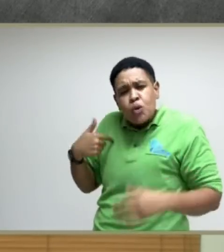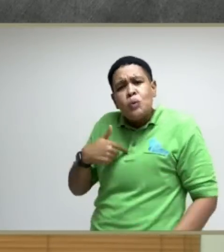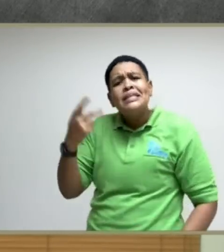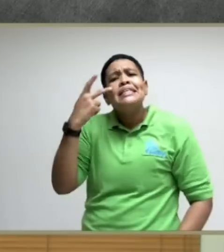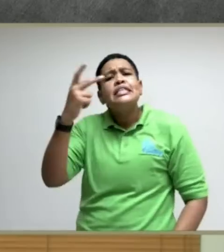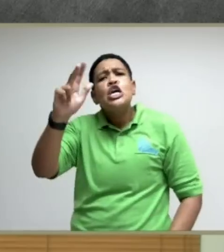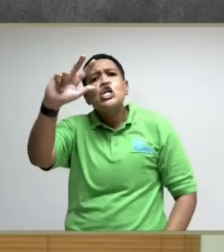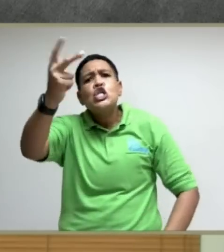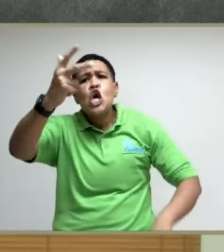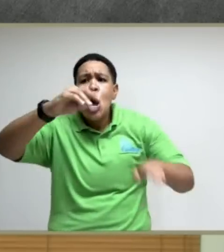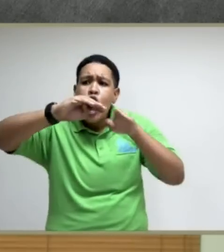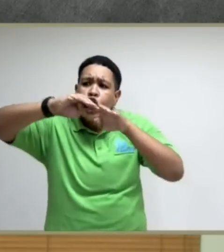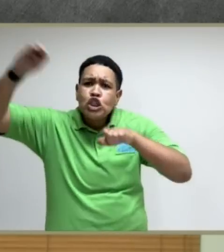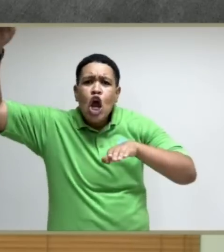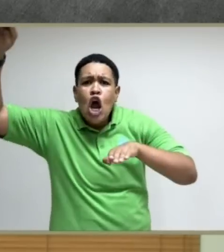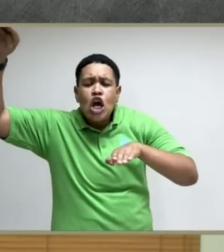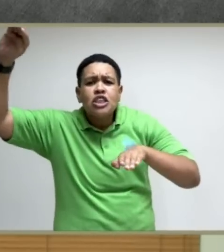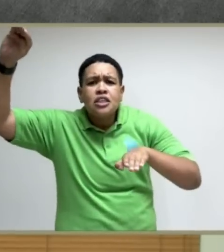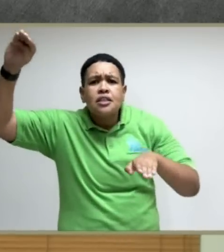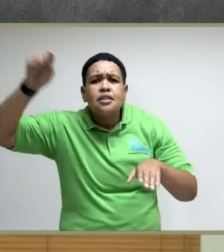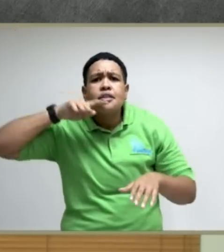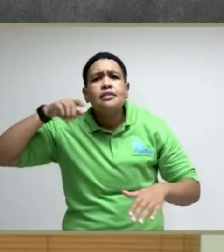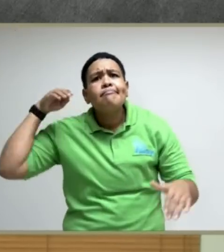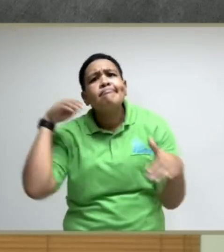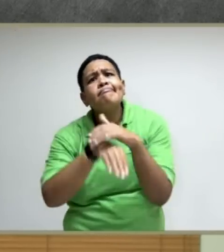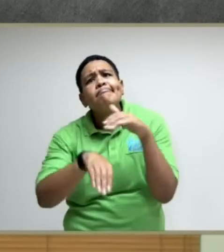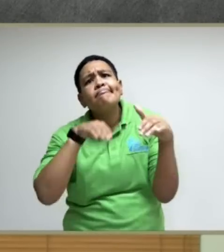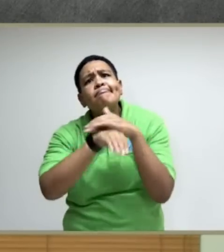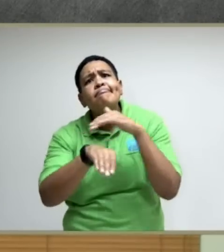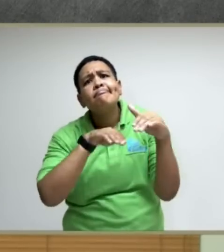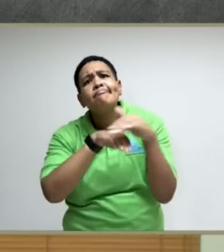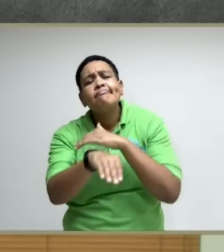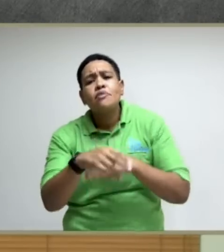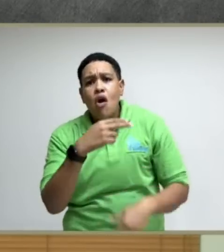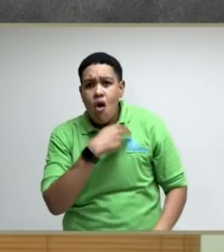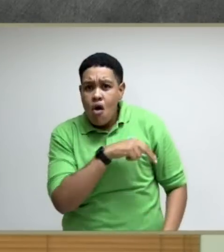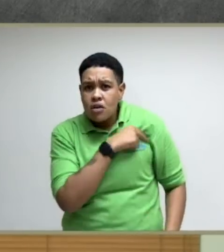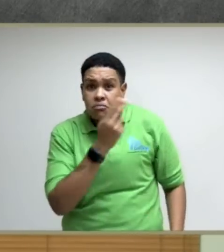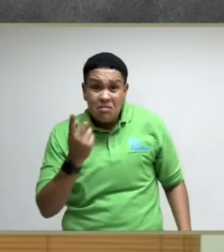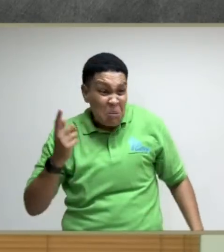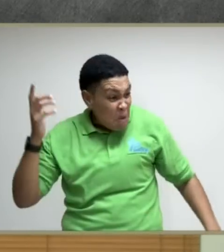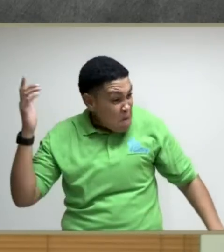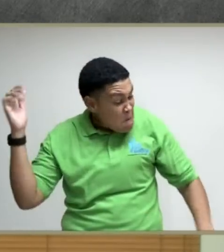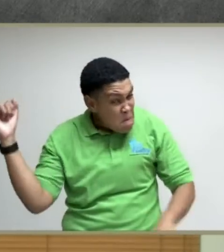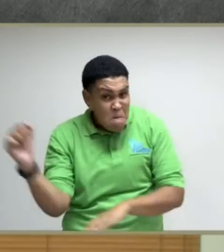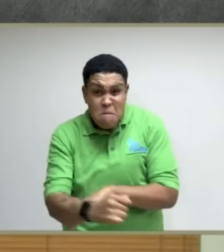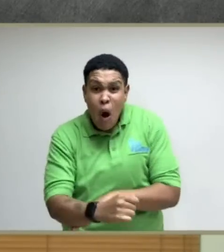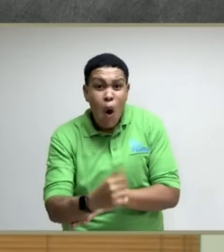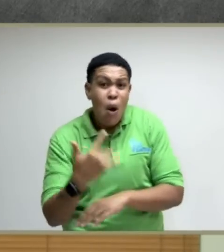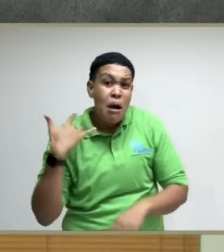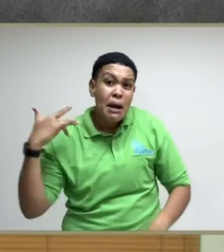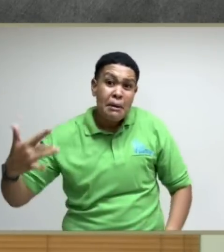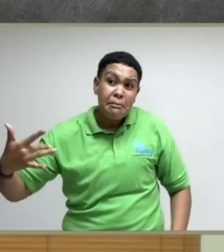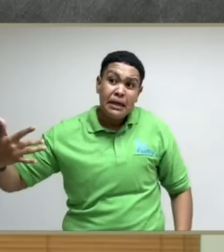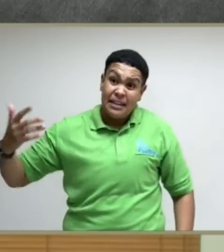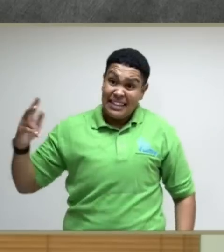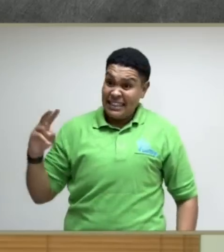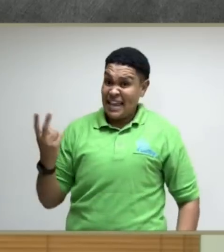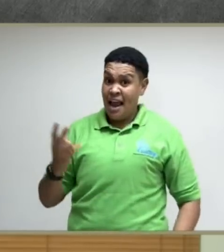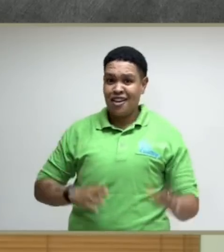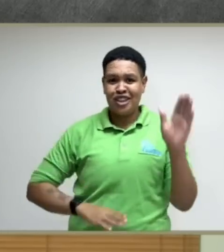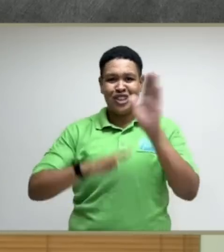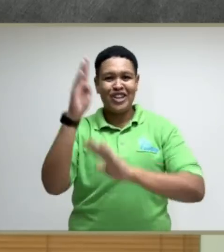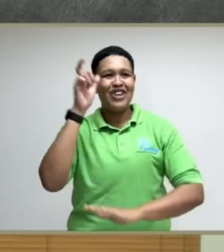third surge, that the number of admissions has certainly gone way past the number of admissions that we would have had in the second